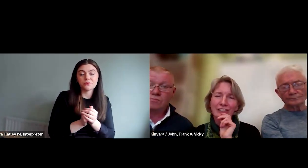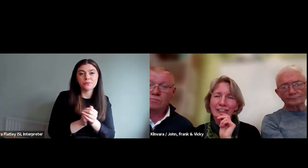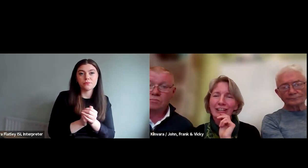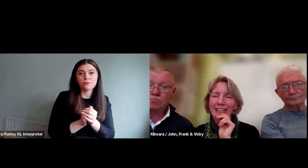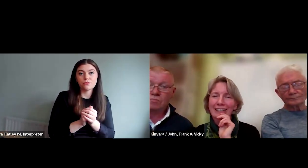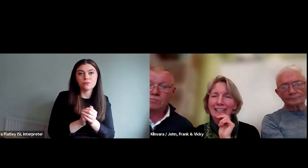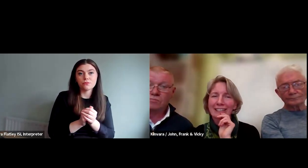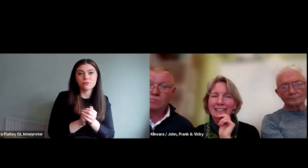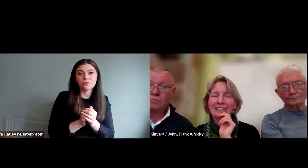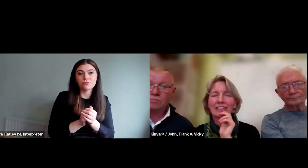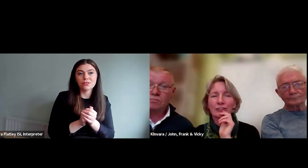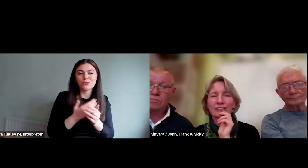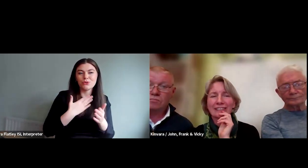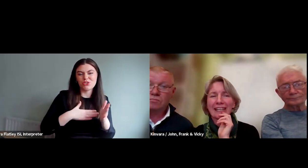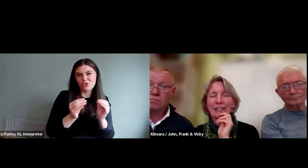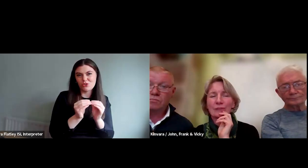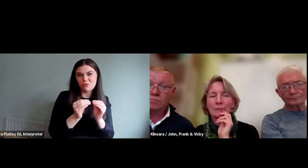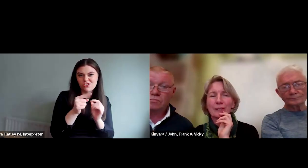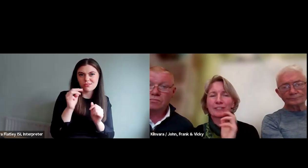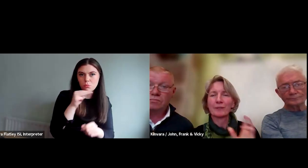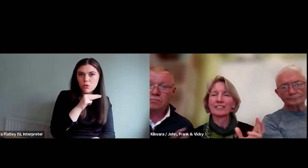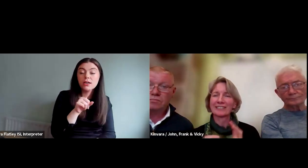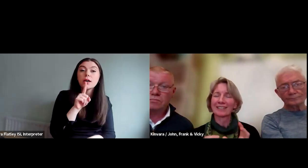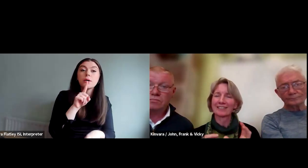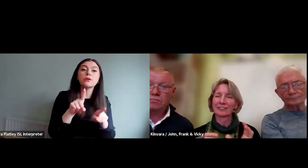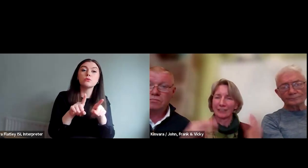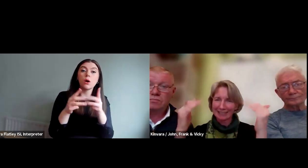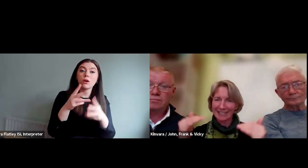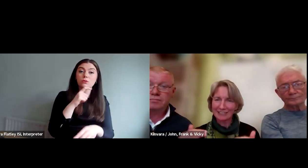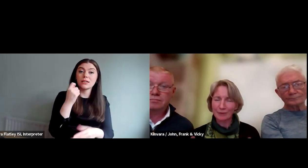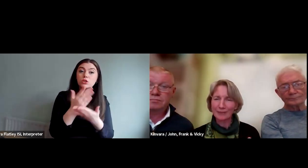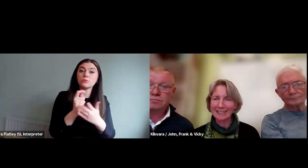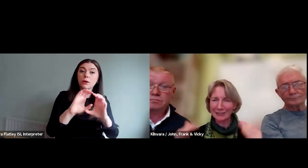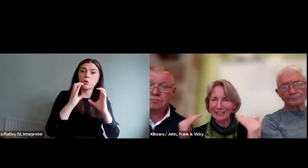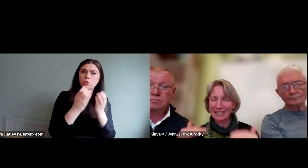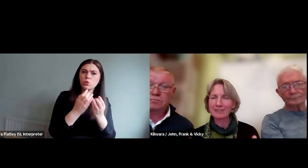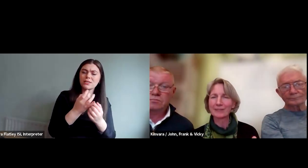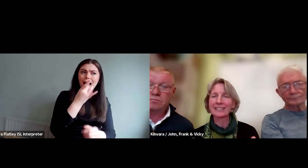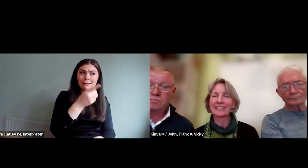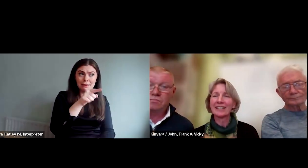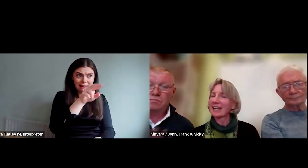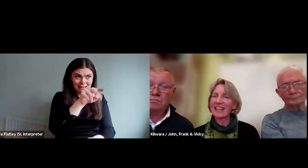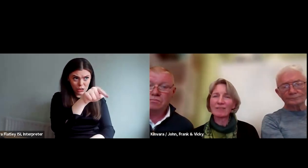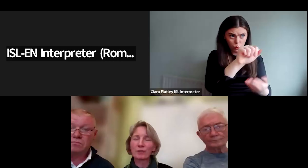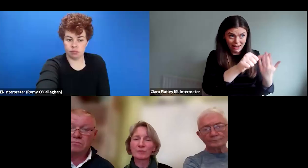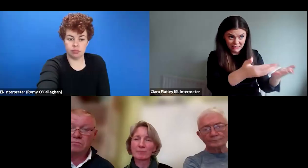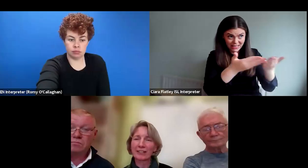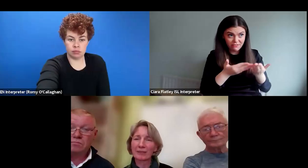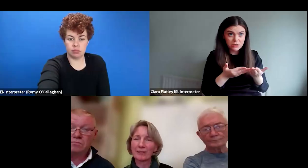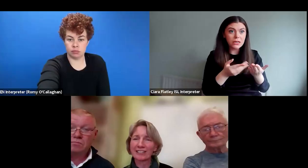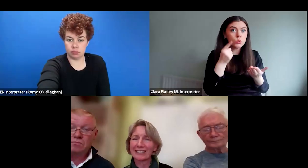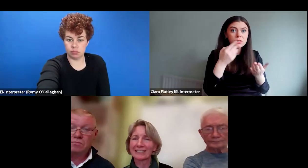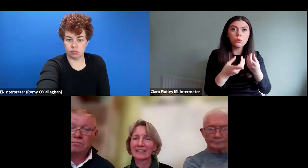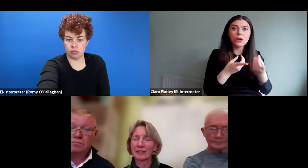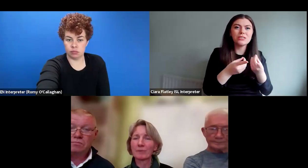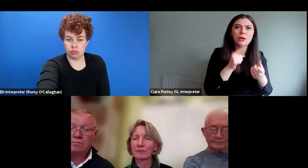So that's just to highlight that. And also to say that sometimes communities ask us for this list of what we did or the steps that we did, and they're in much,